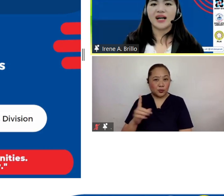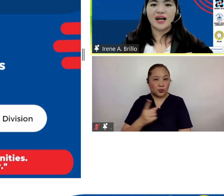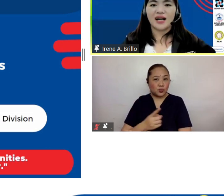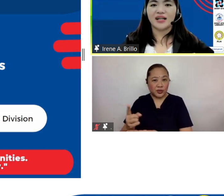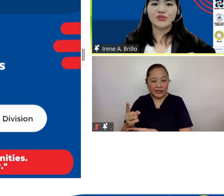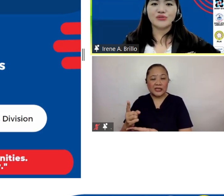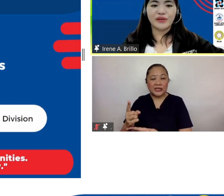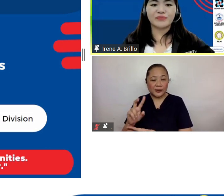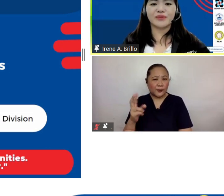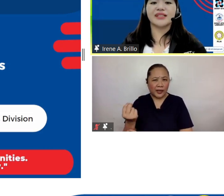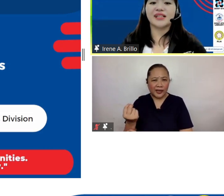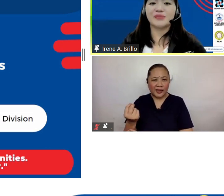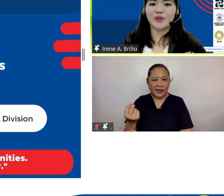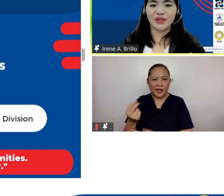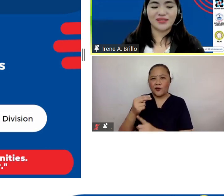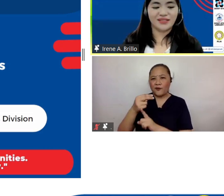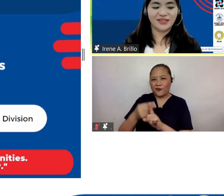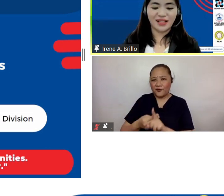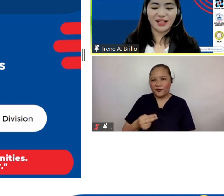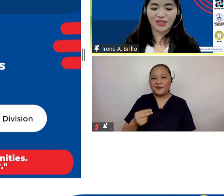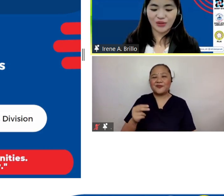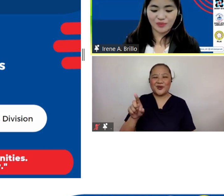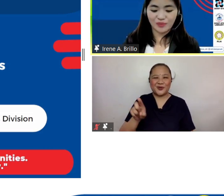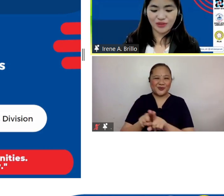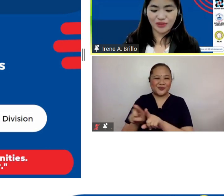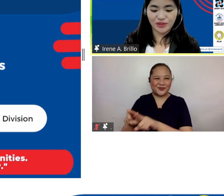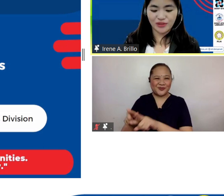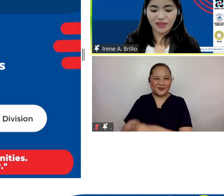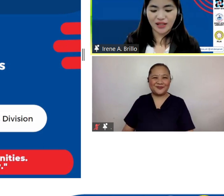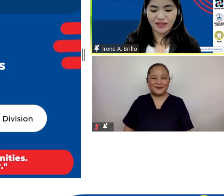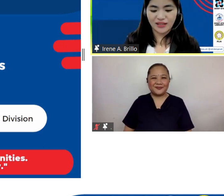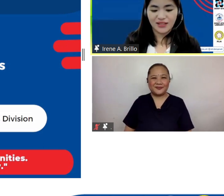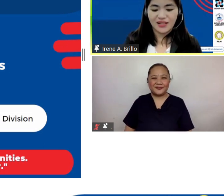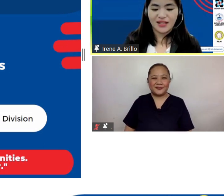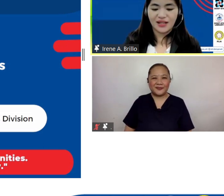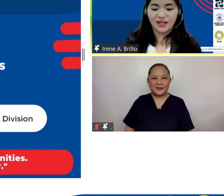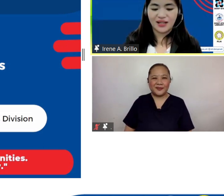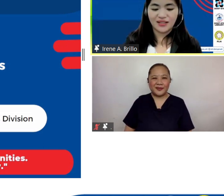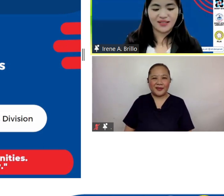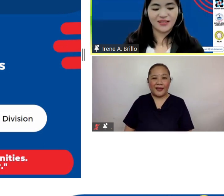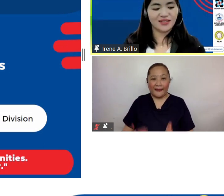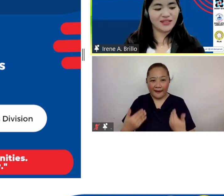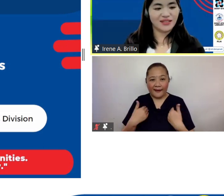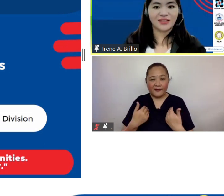nasa November din po. Nagkaroon po ng,